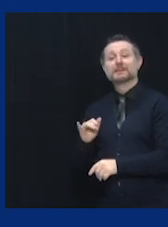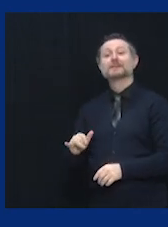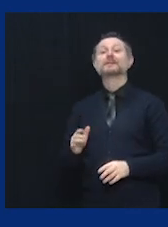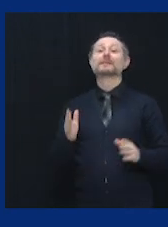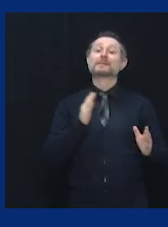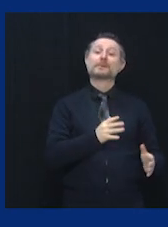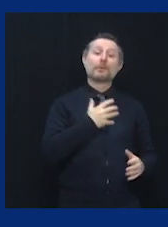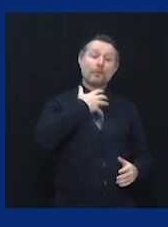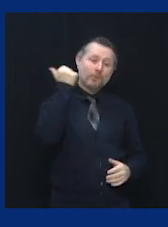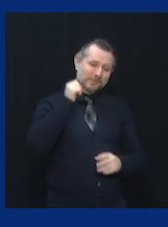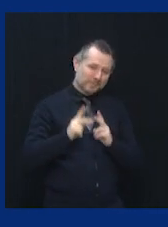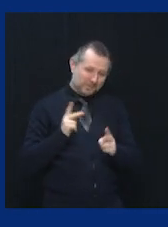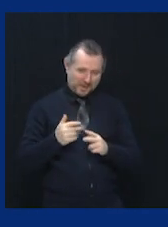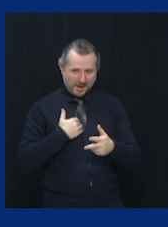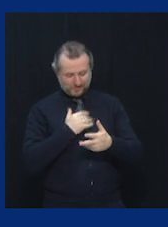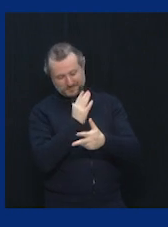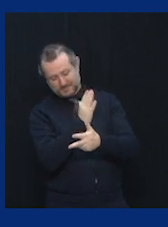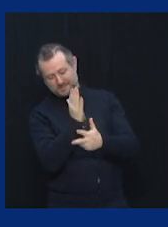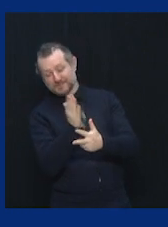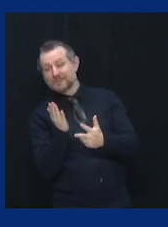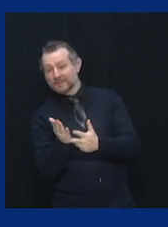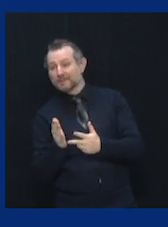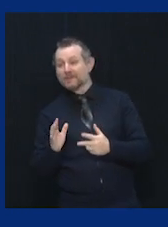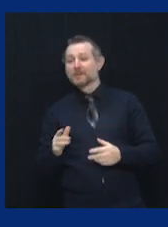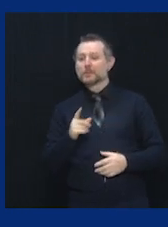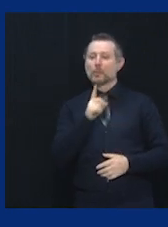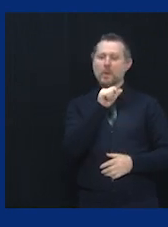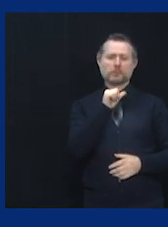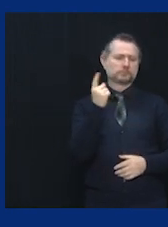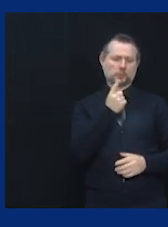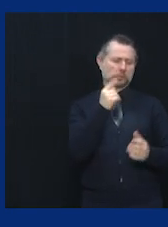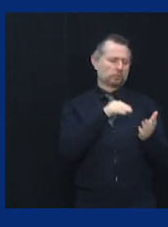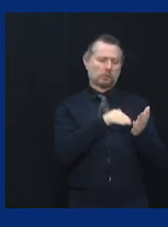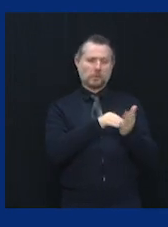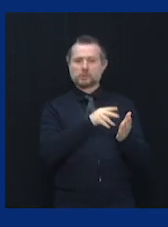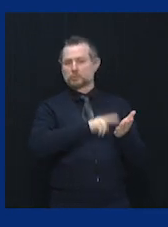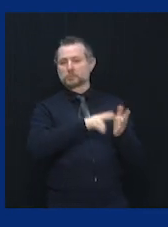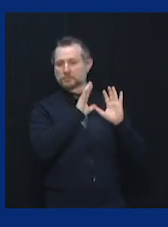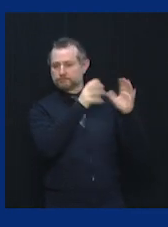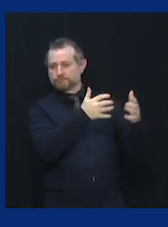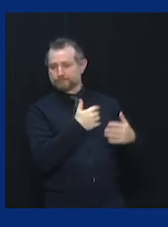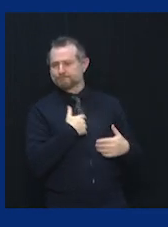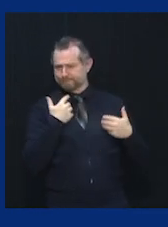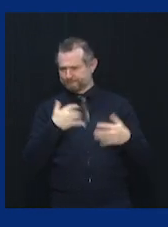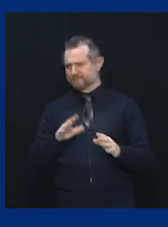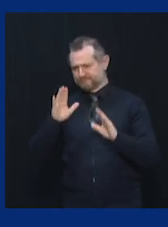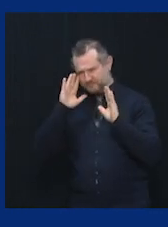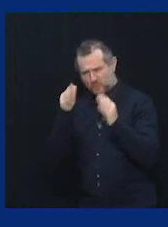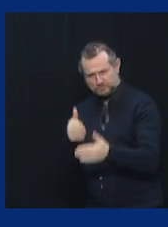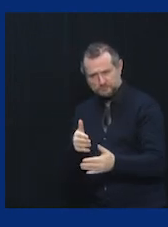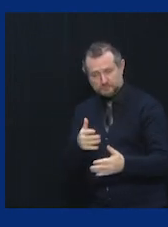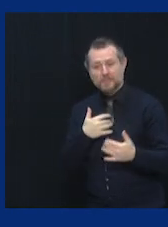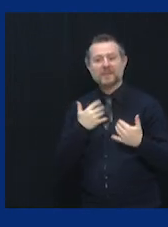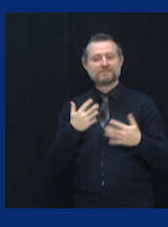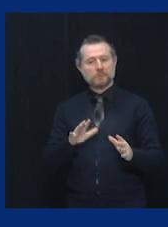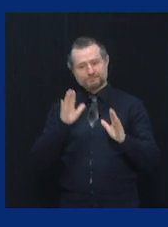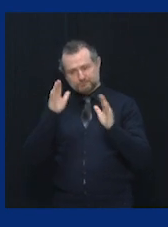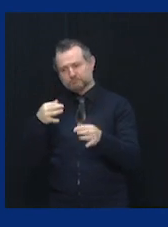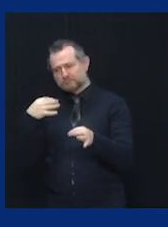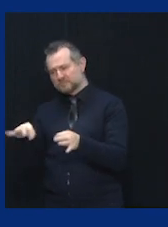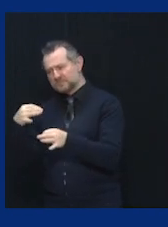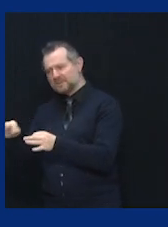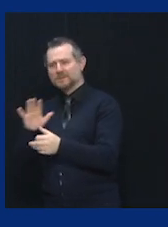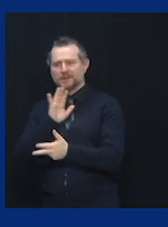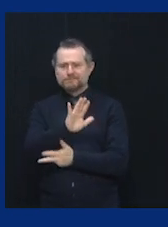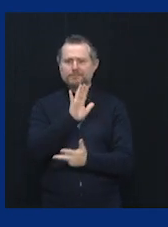priority, was always the healthcare workers. We have focused on it. I've said to hospitals all across the state numerous